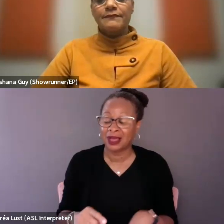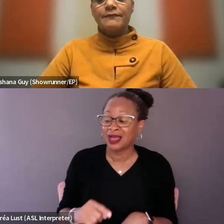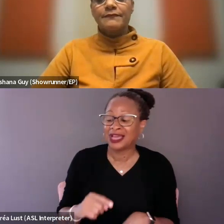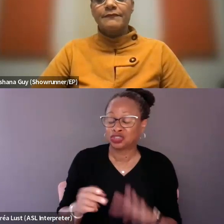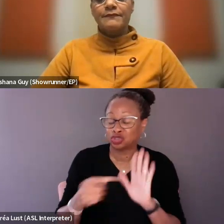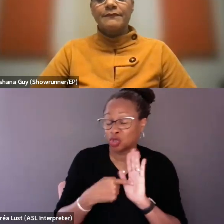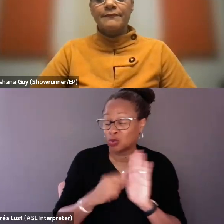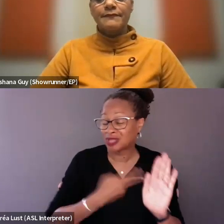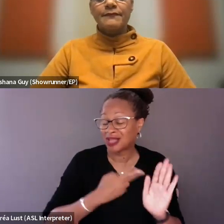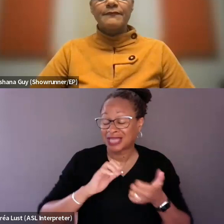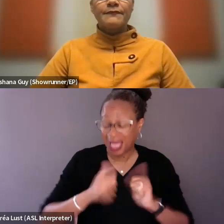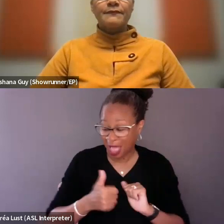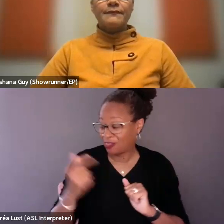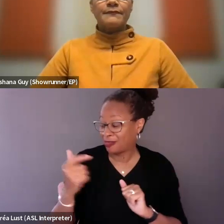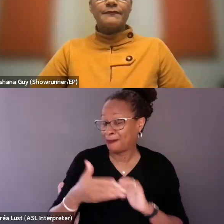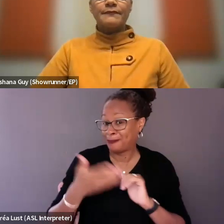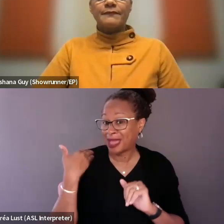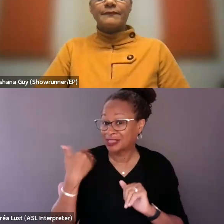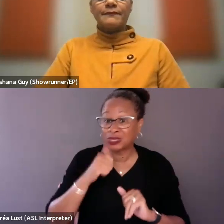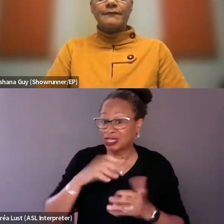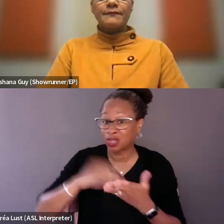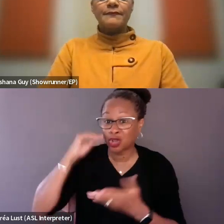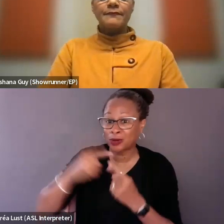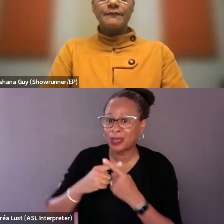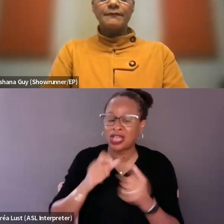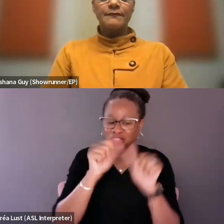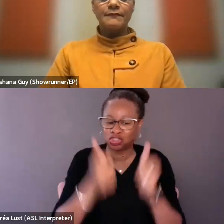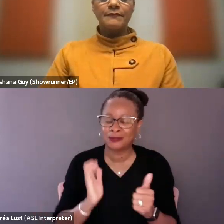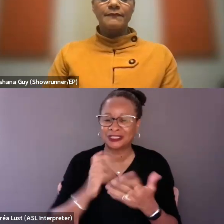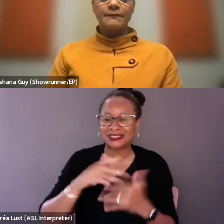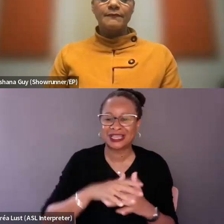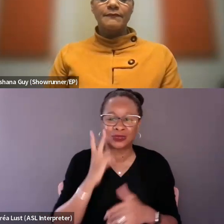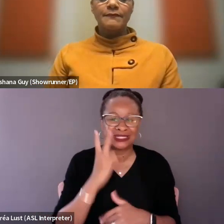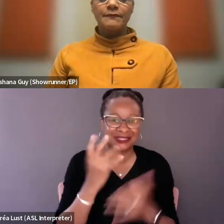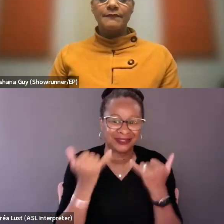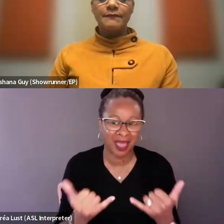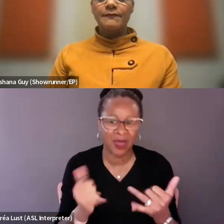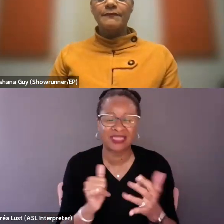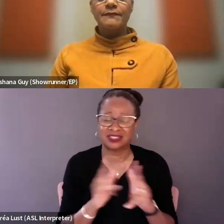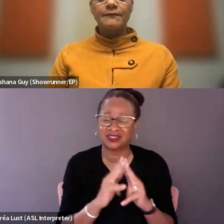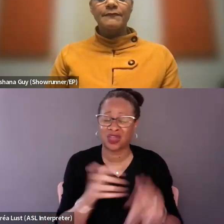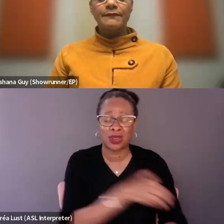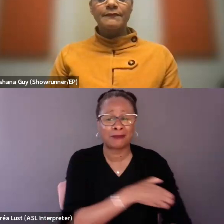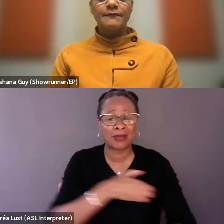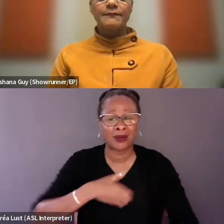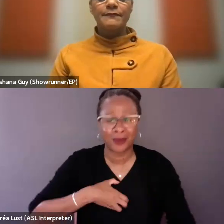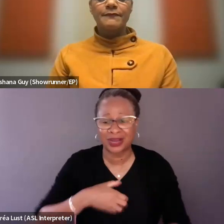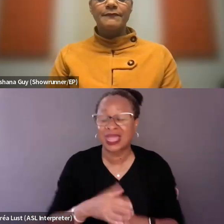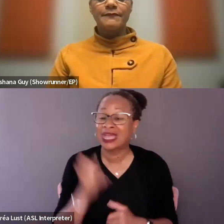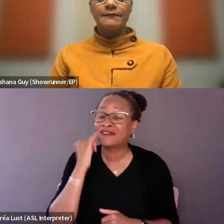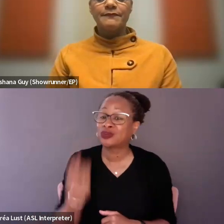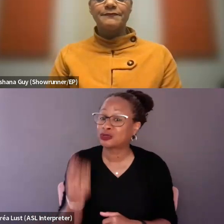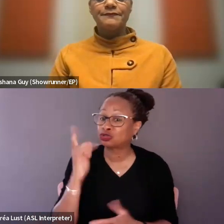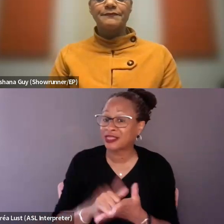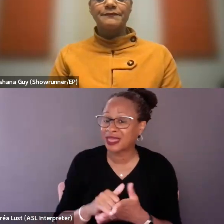about has shaped and built the society that we have right now. And that is extremely empowering, because if you understand that none of this